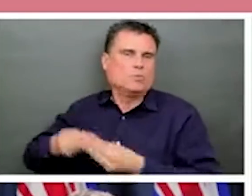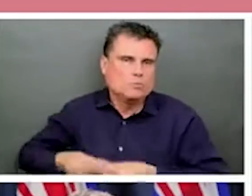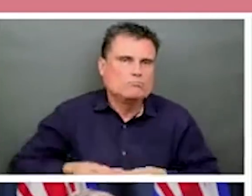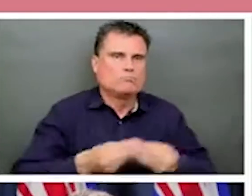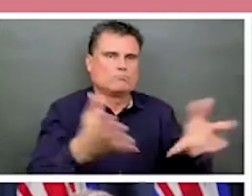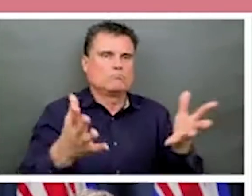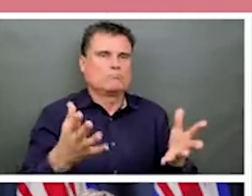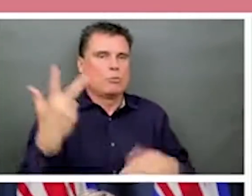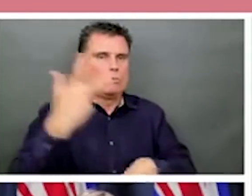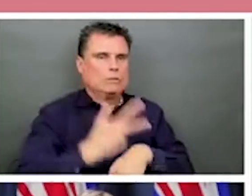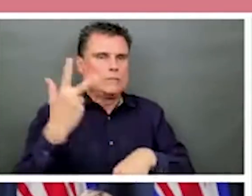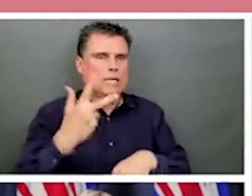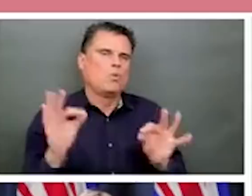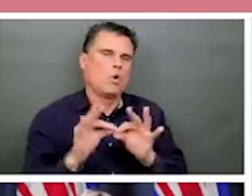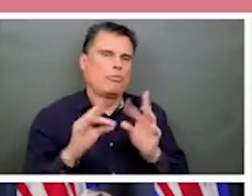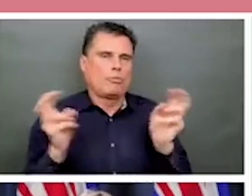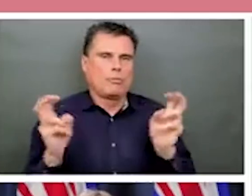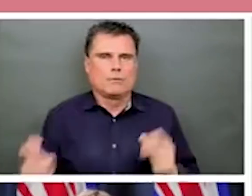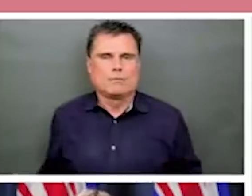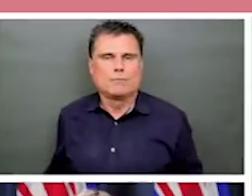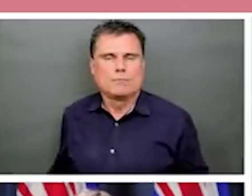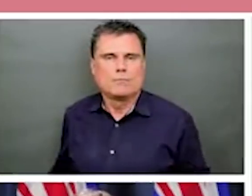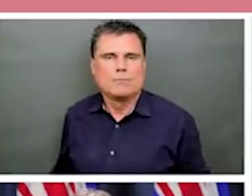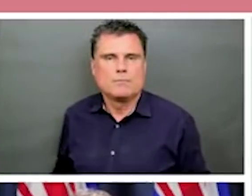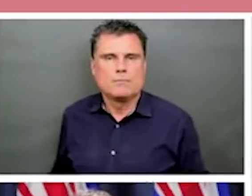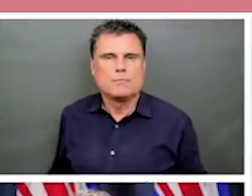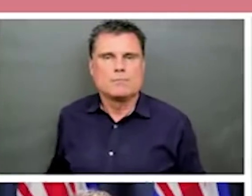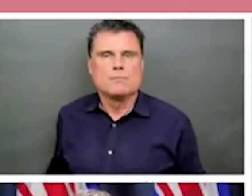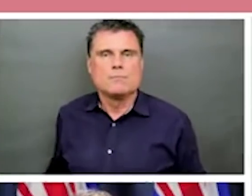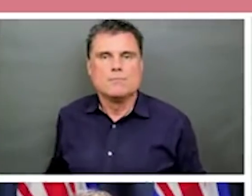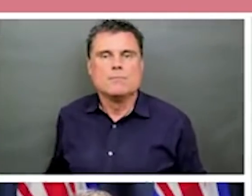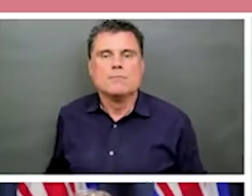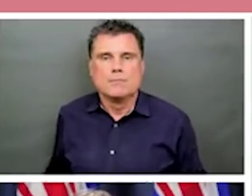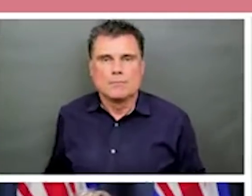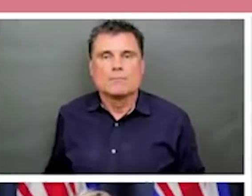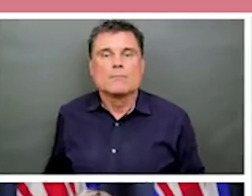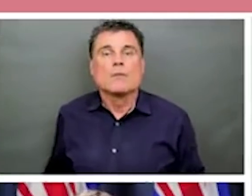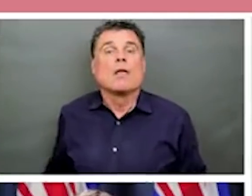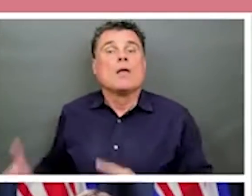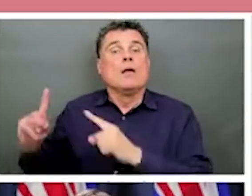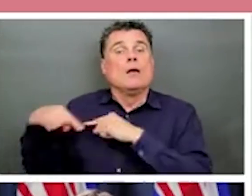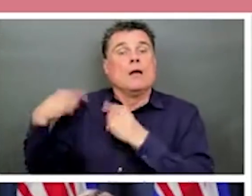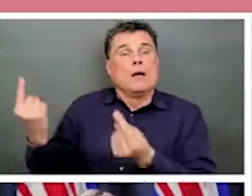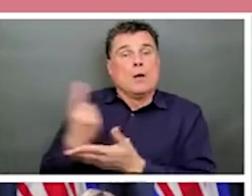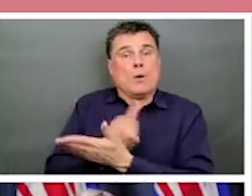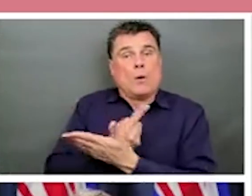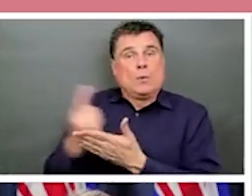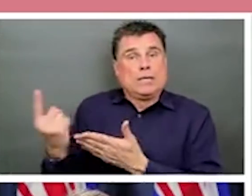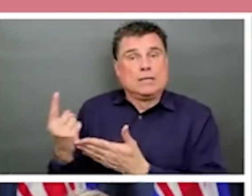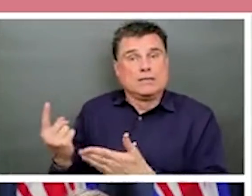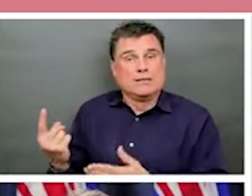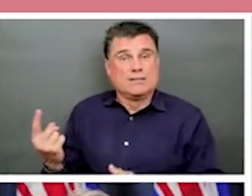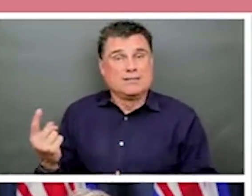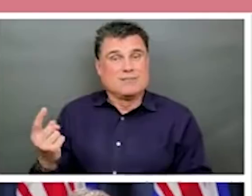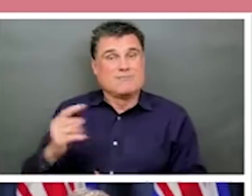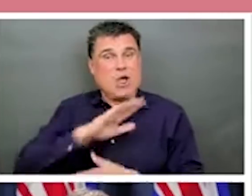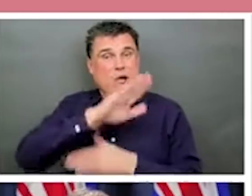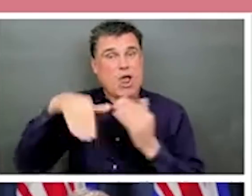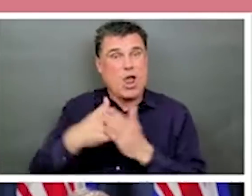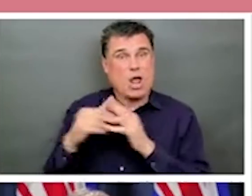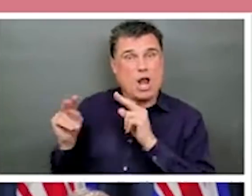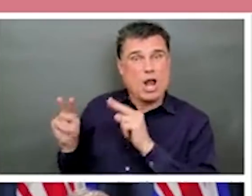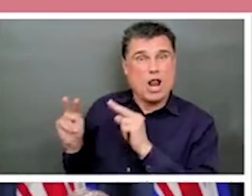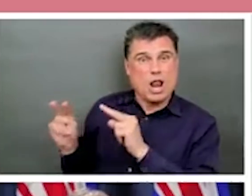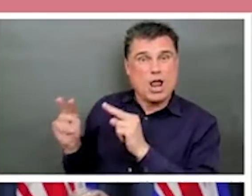have seen in the last week, I think we all experienced the call center issues we had on the first day of our rollout, which